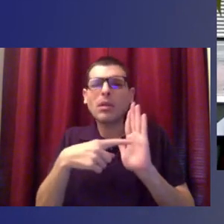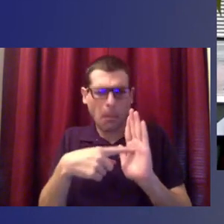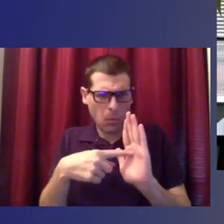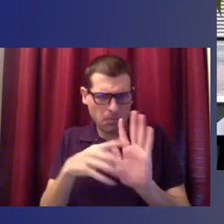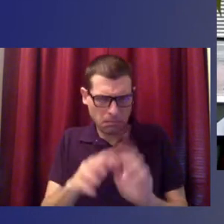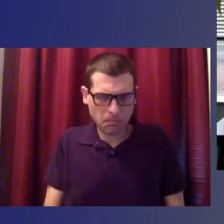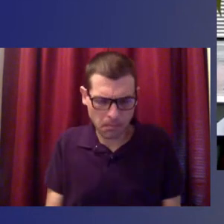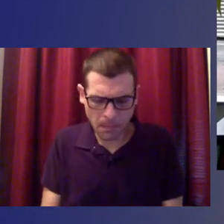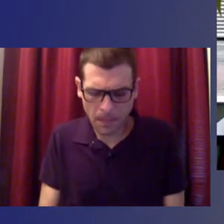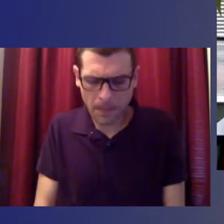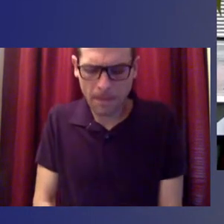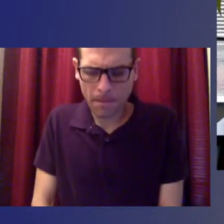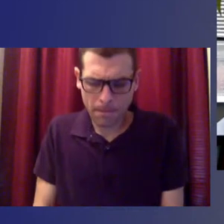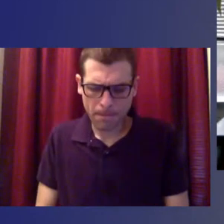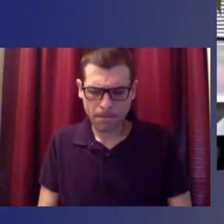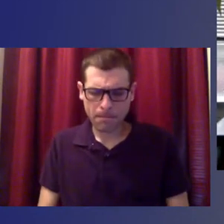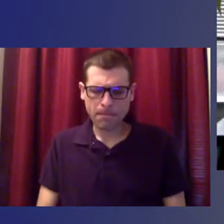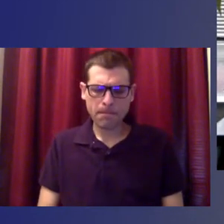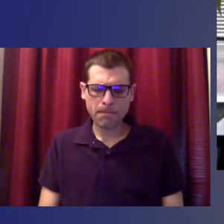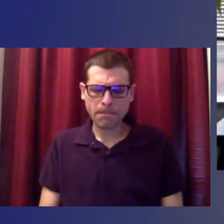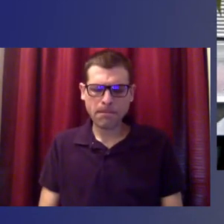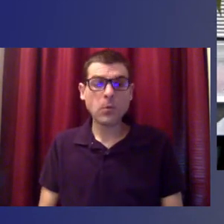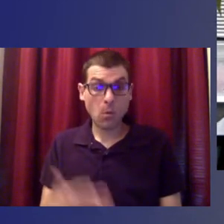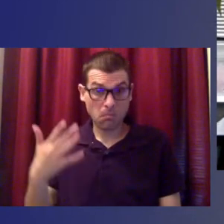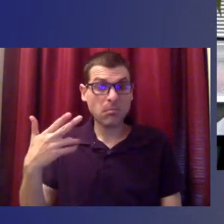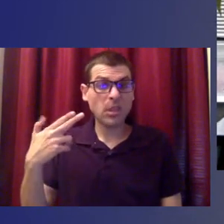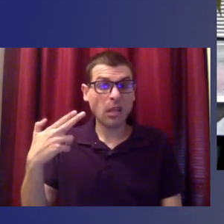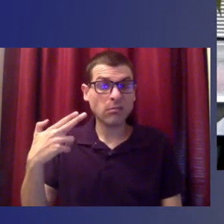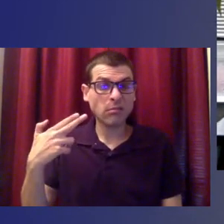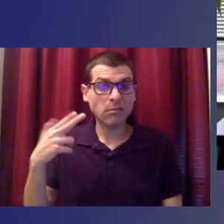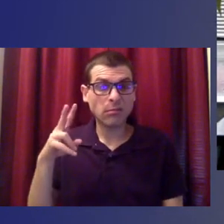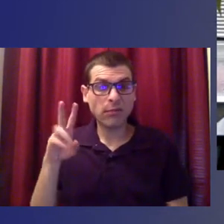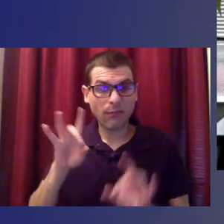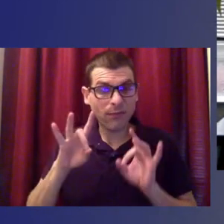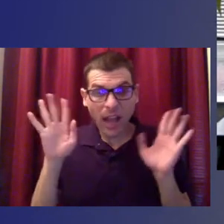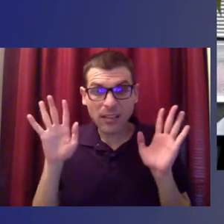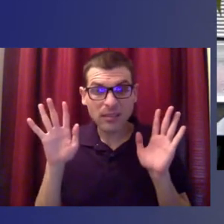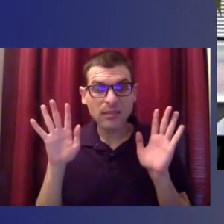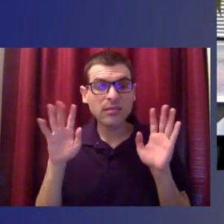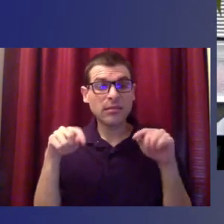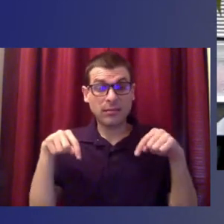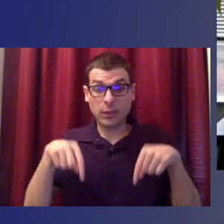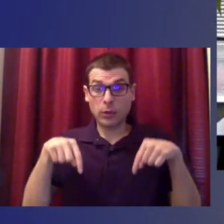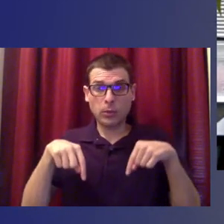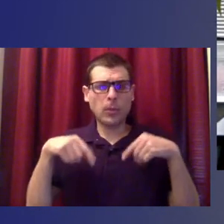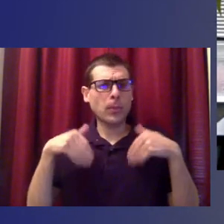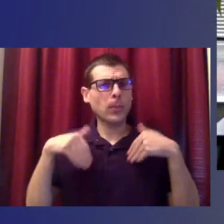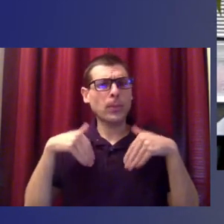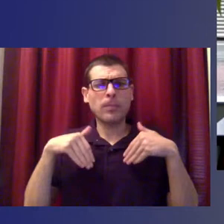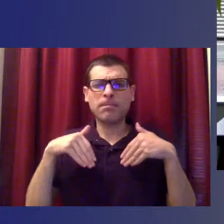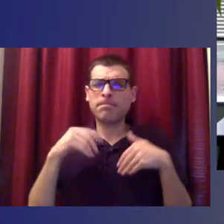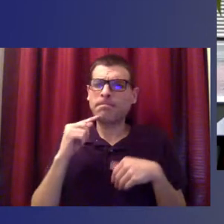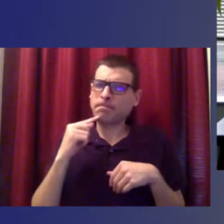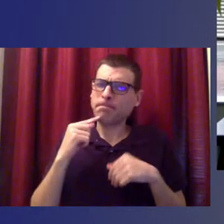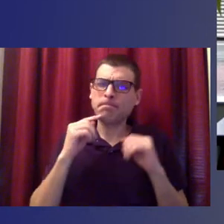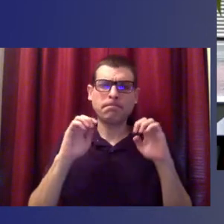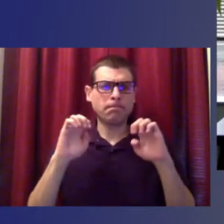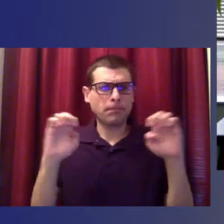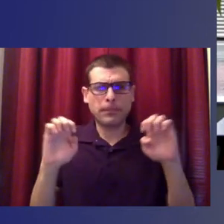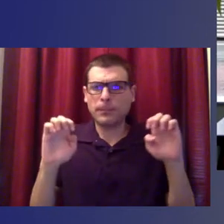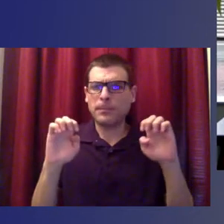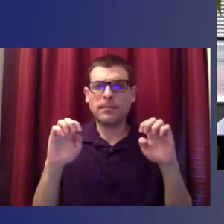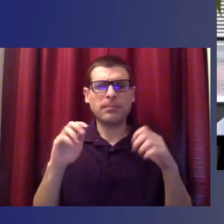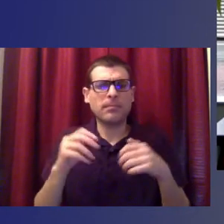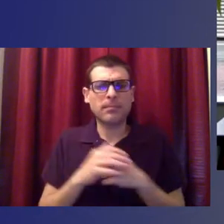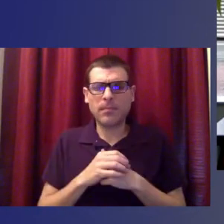For instance, when we talk about gun violence in our community, which is really devastating and impactful,